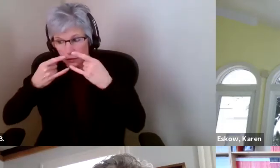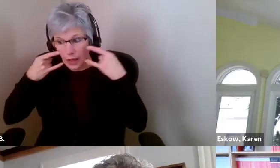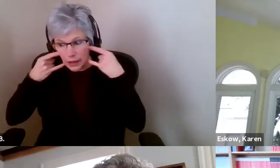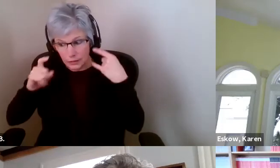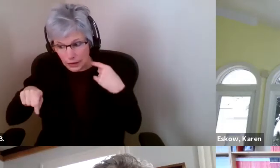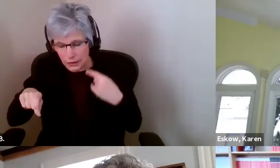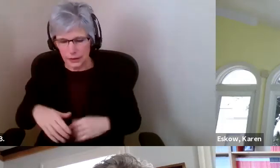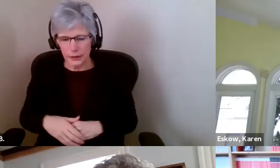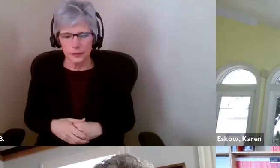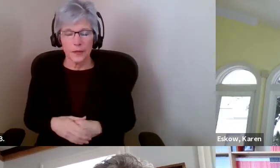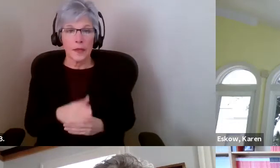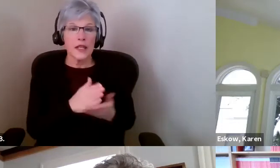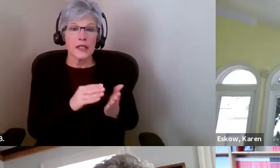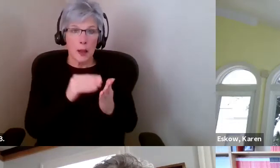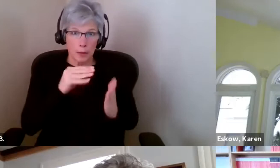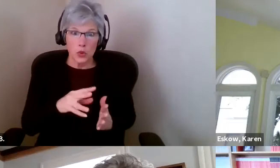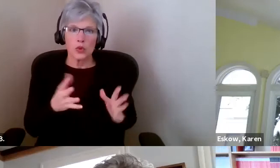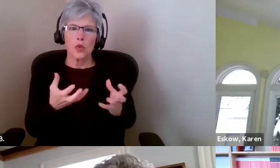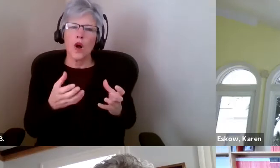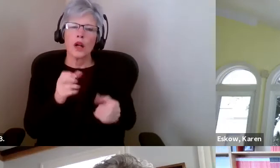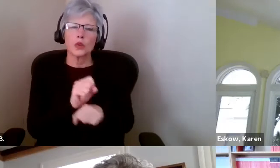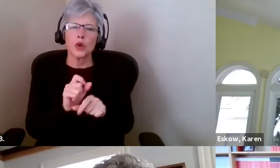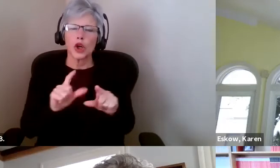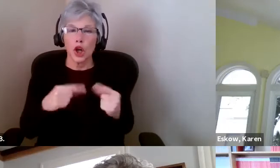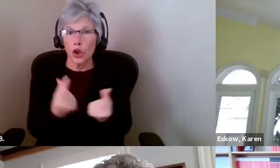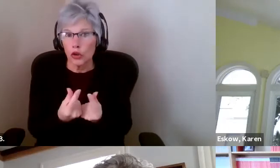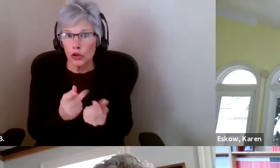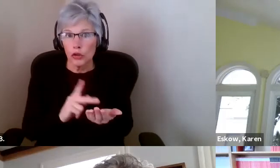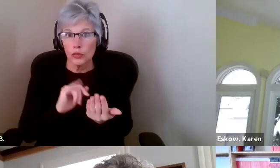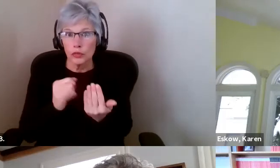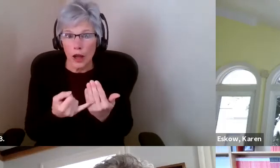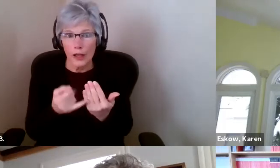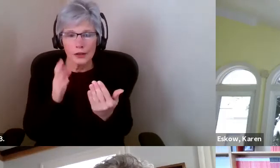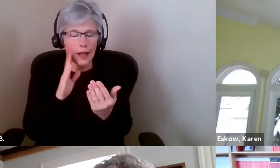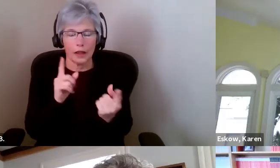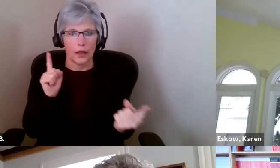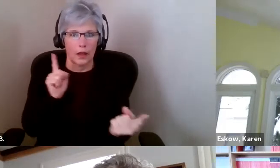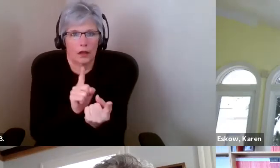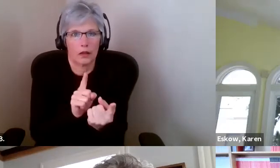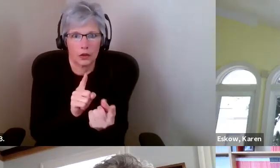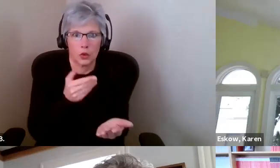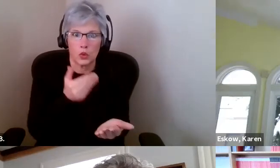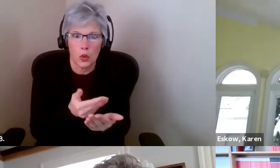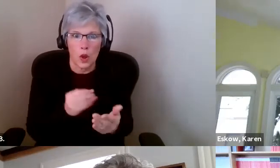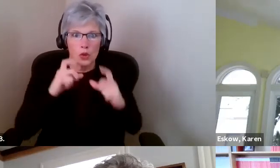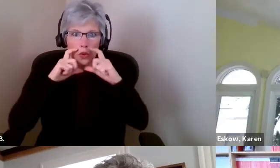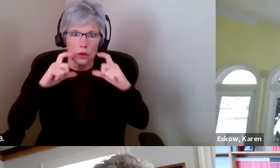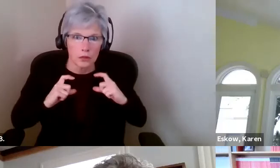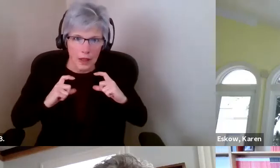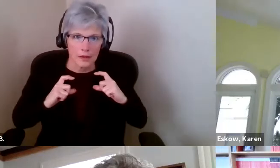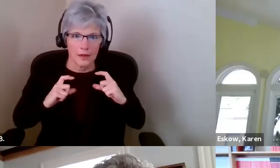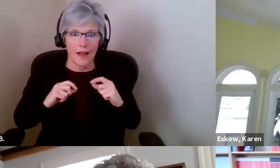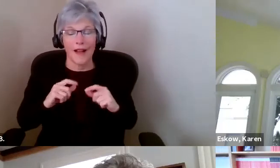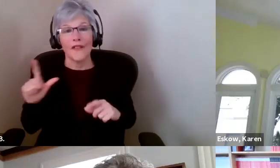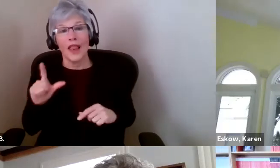projects and they took their masks off or they violated the social distancing. And often when they were told to put their